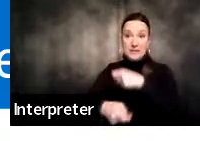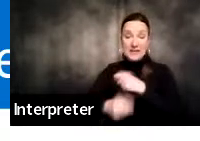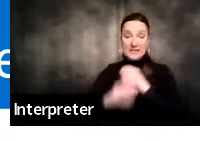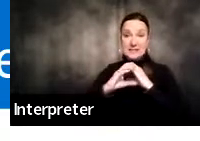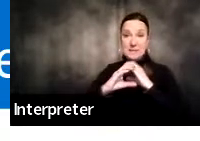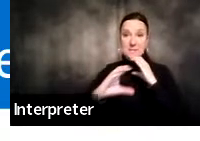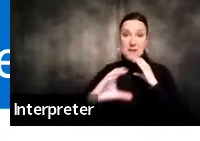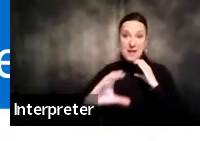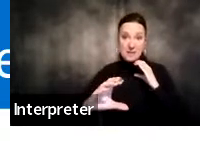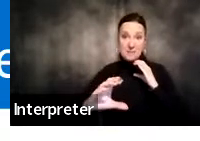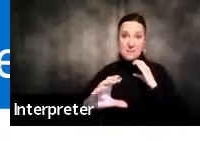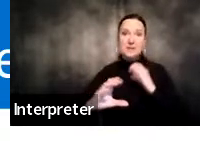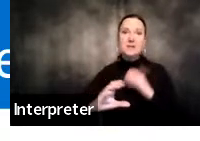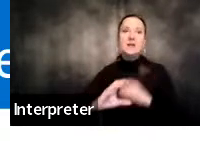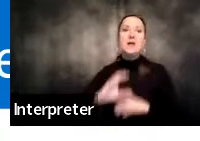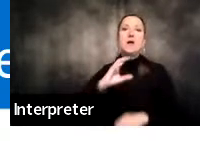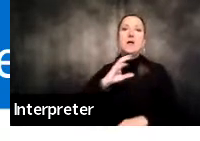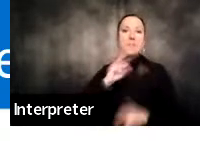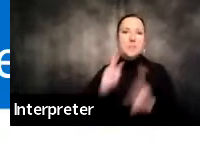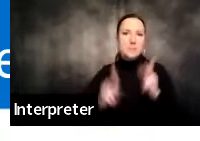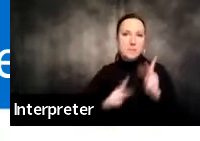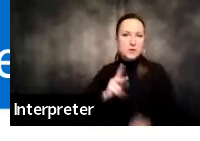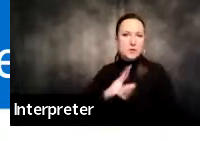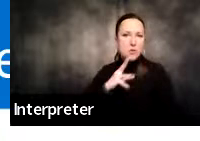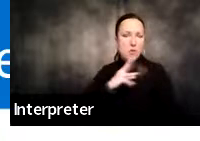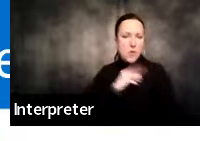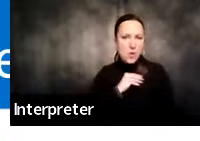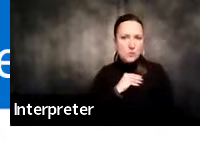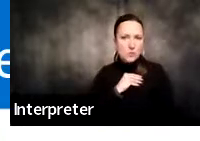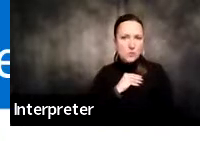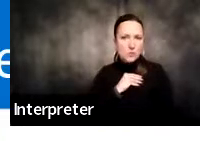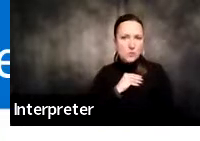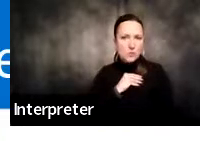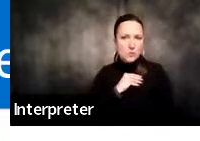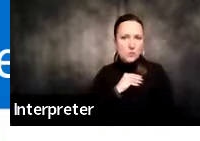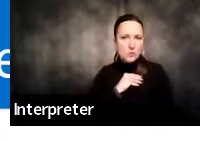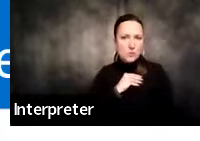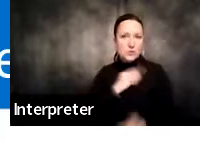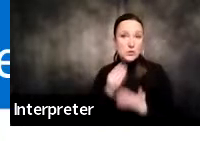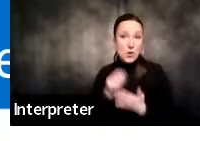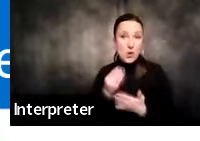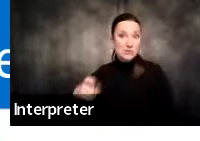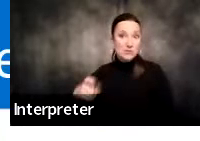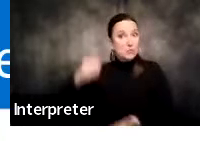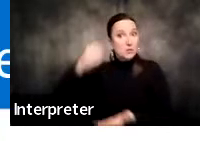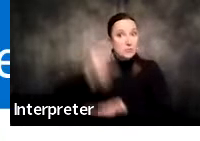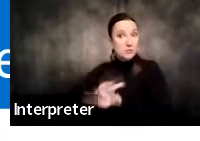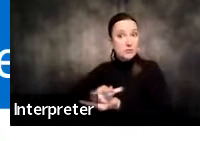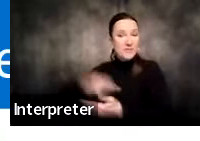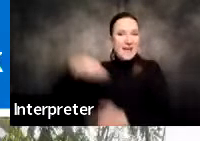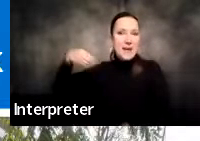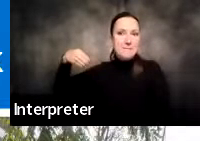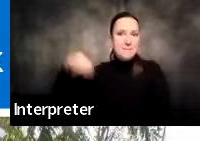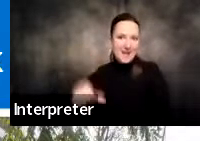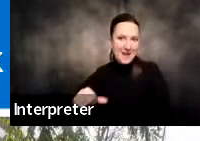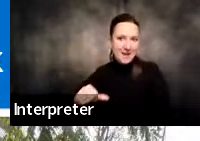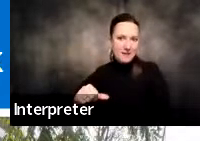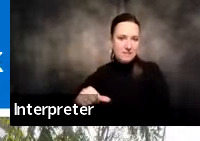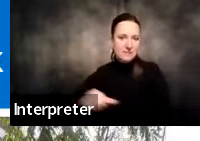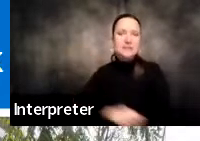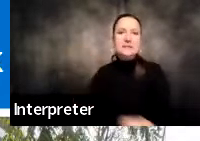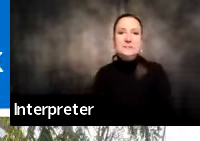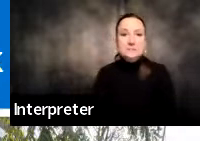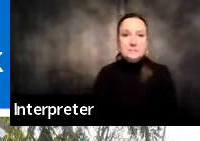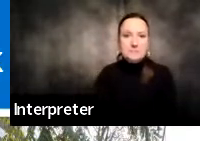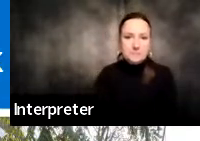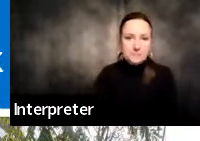has to give consent and funding for that private side replacement. But